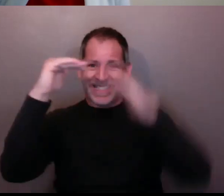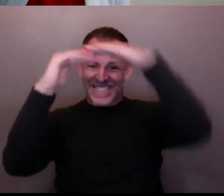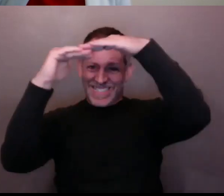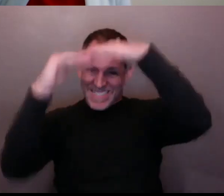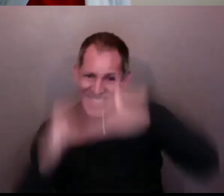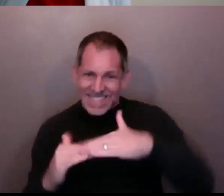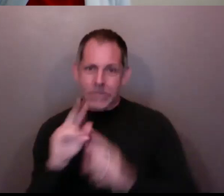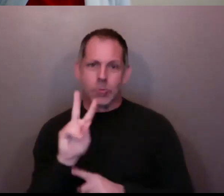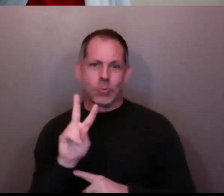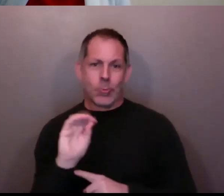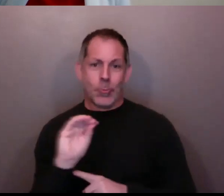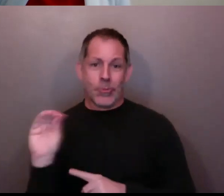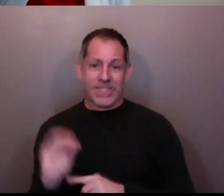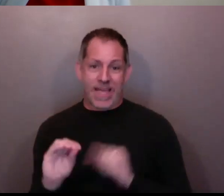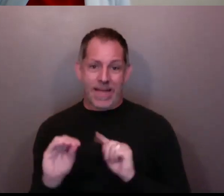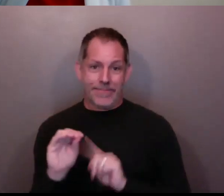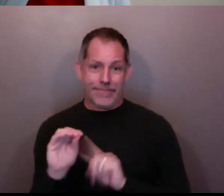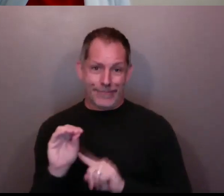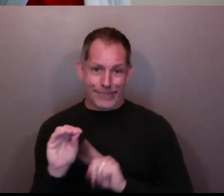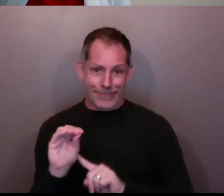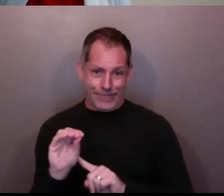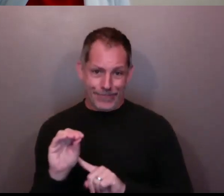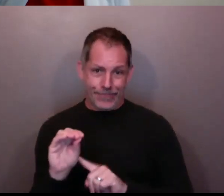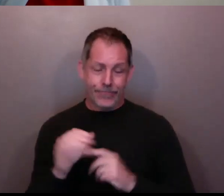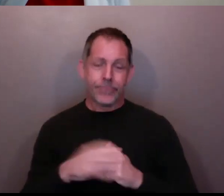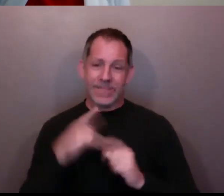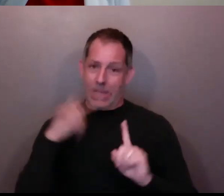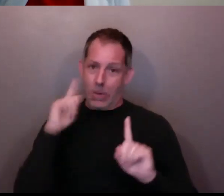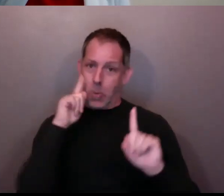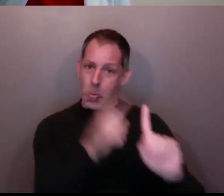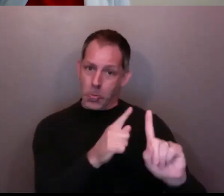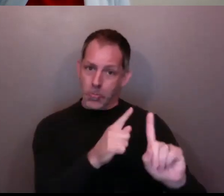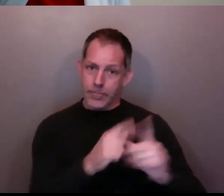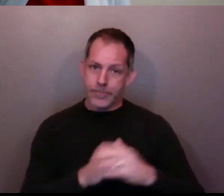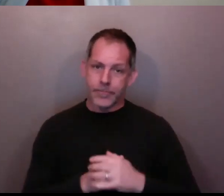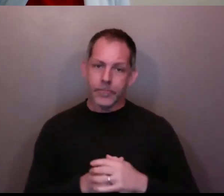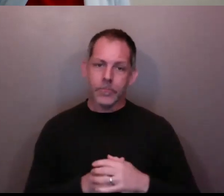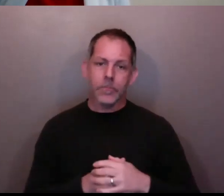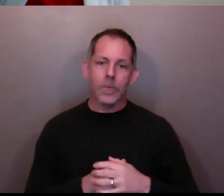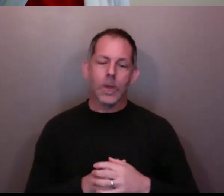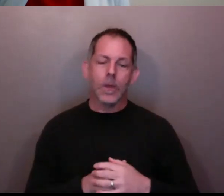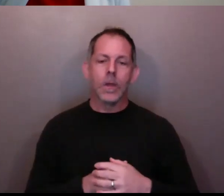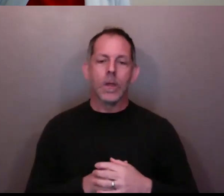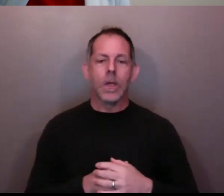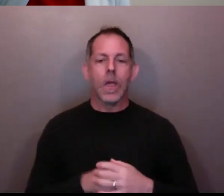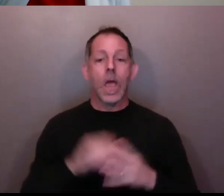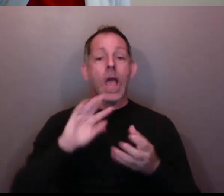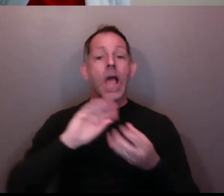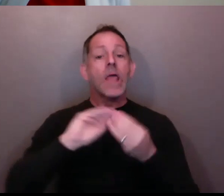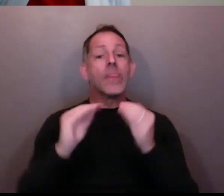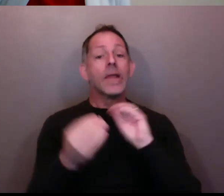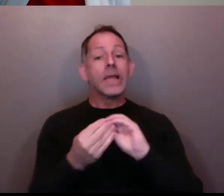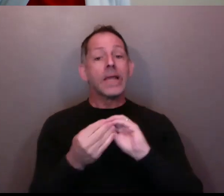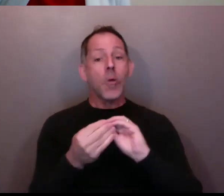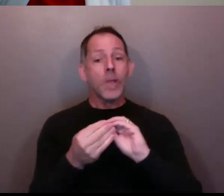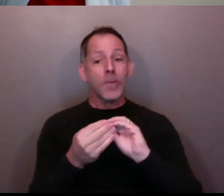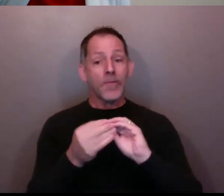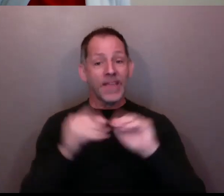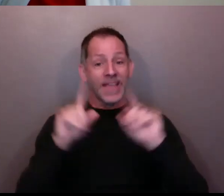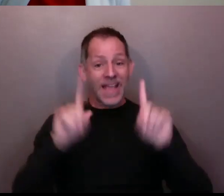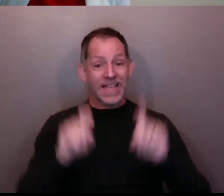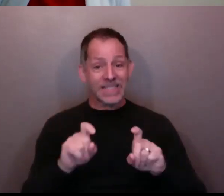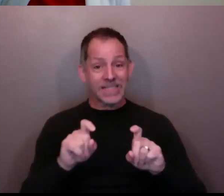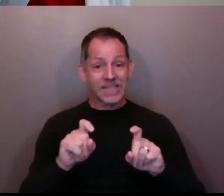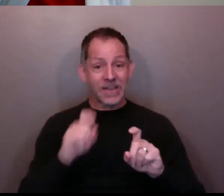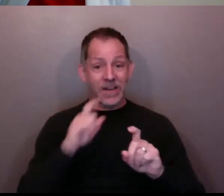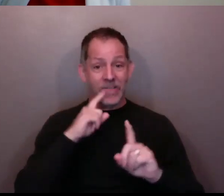And so we're above that. Now, the total number of positives has remained stable over the past 3 weeks. The amount of testing